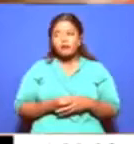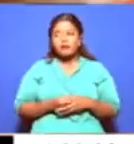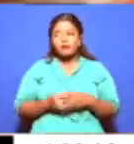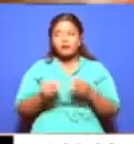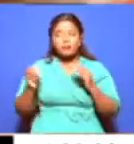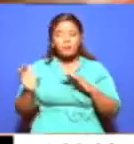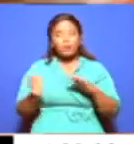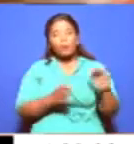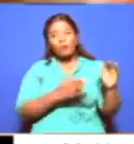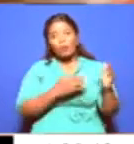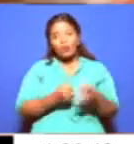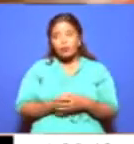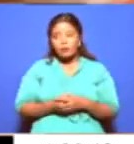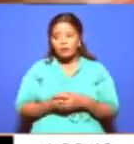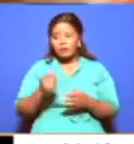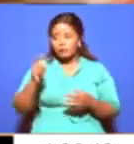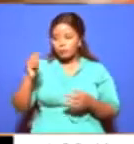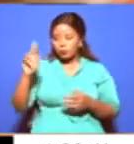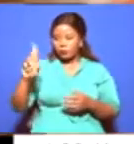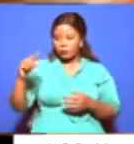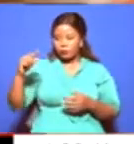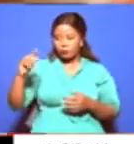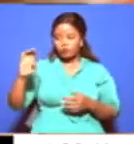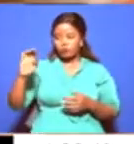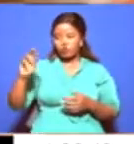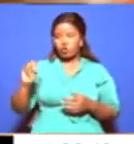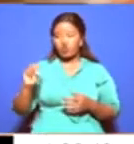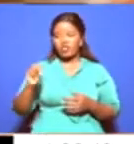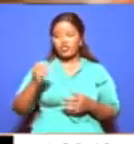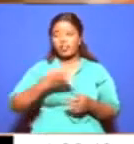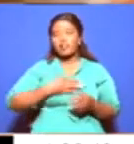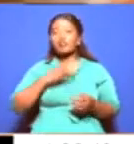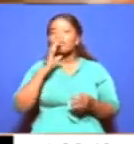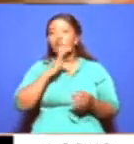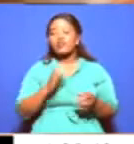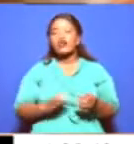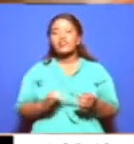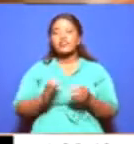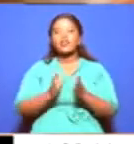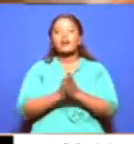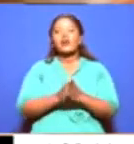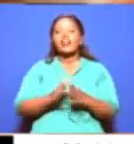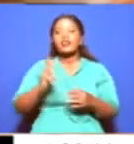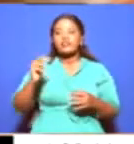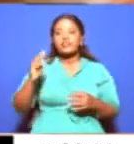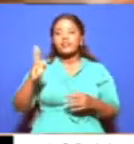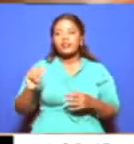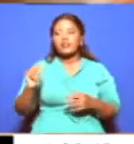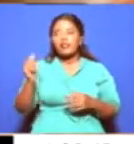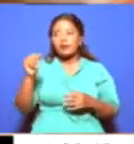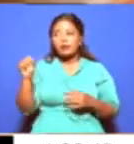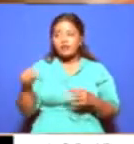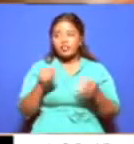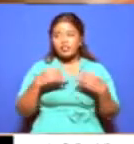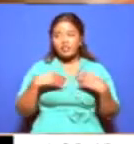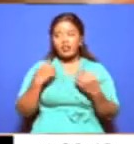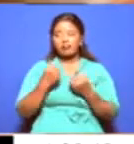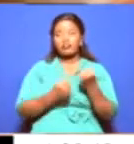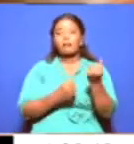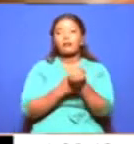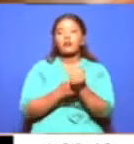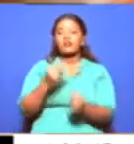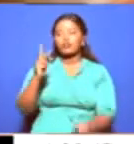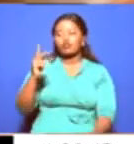Tugen Council of Elders and members of County Assembly from Baringo Central have endorsed Richard Koech to vie for the